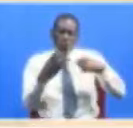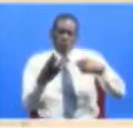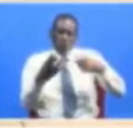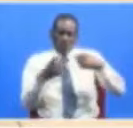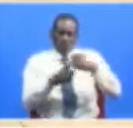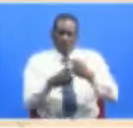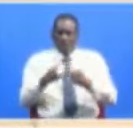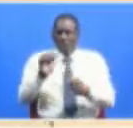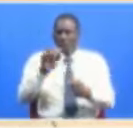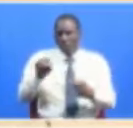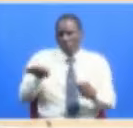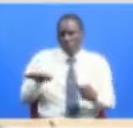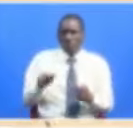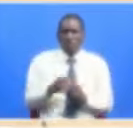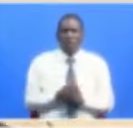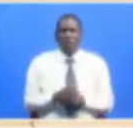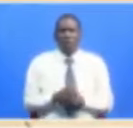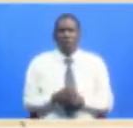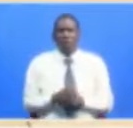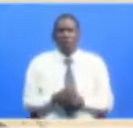in the morning.